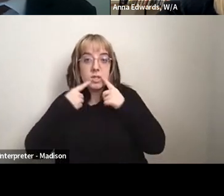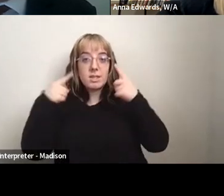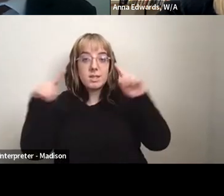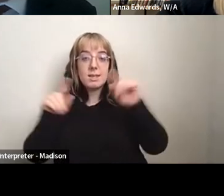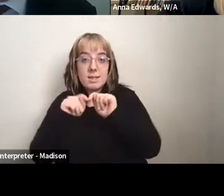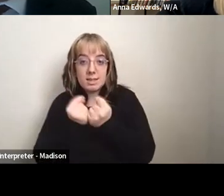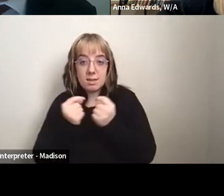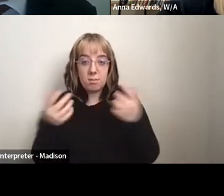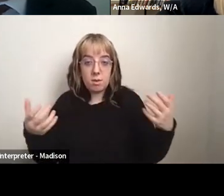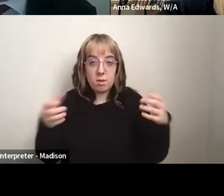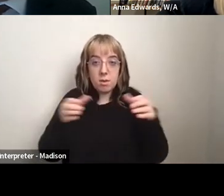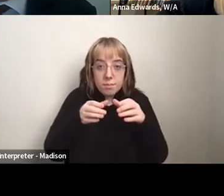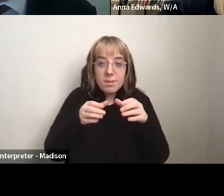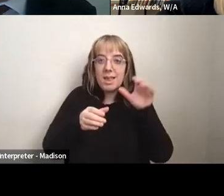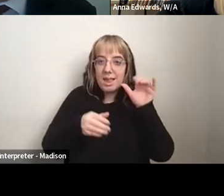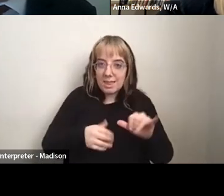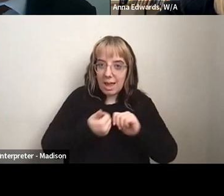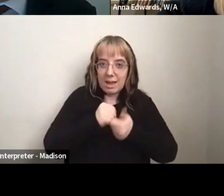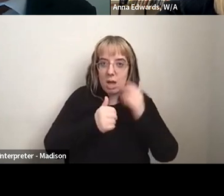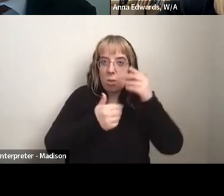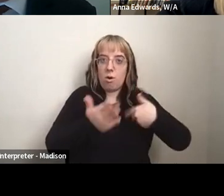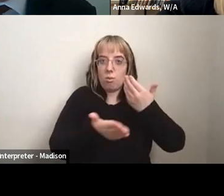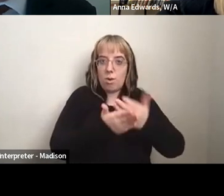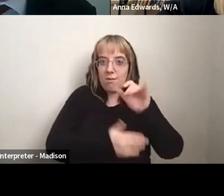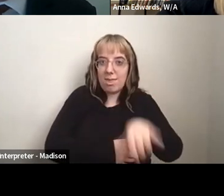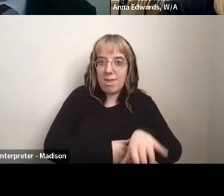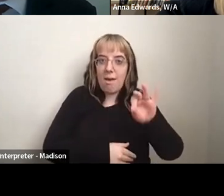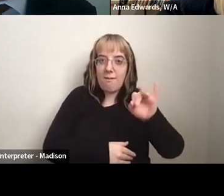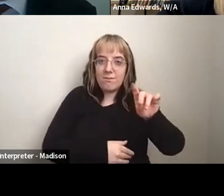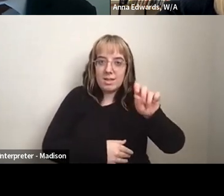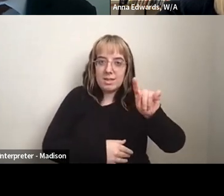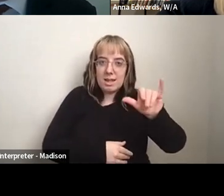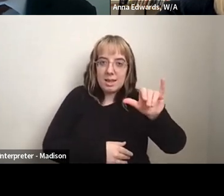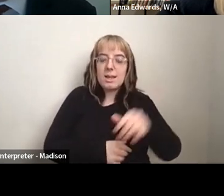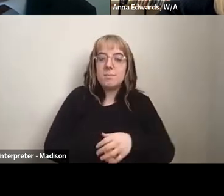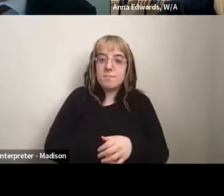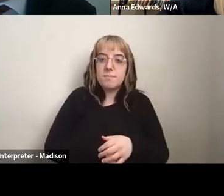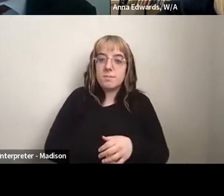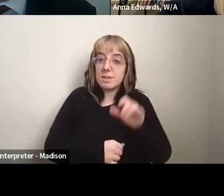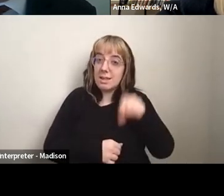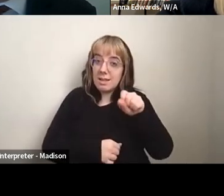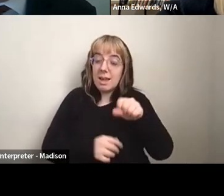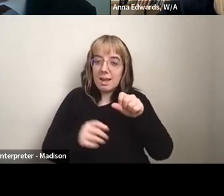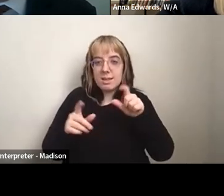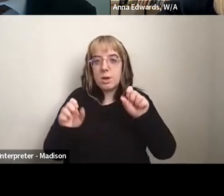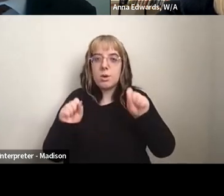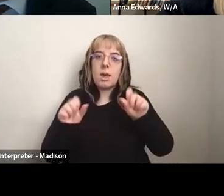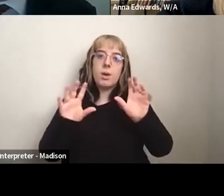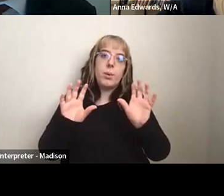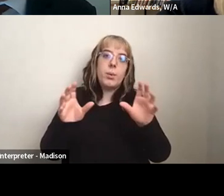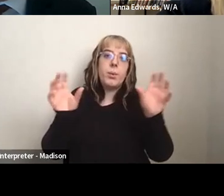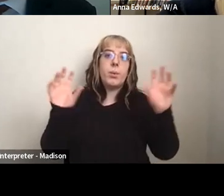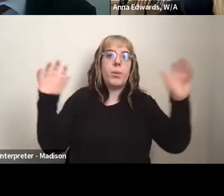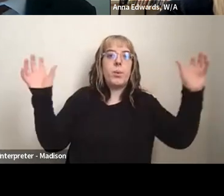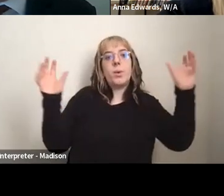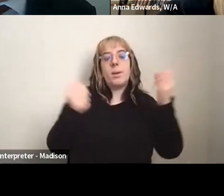is the fidelity. This is how we get there. And yes, this is how you can bring in some of your flair to having